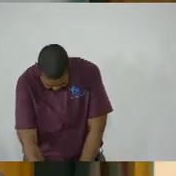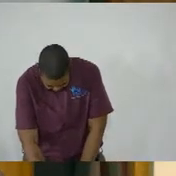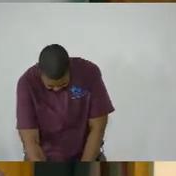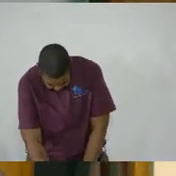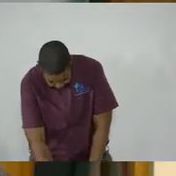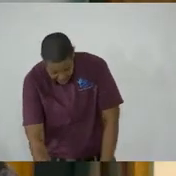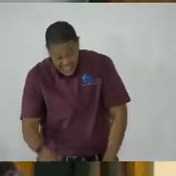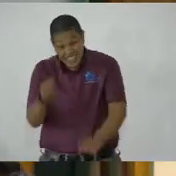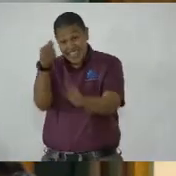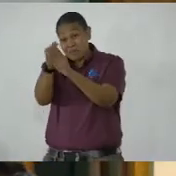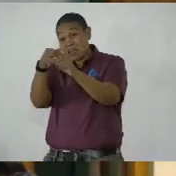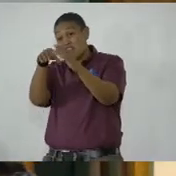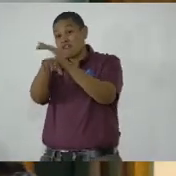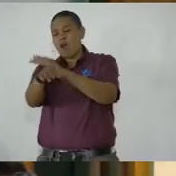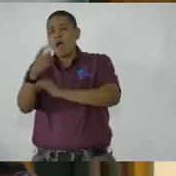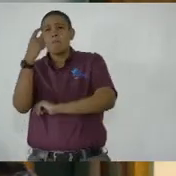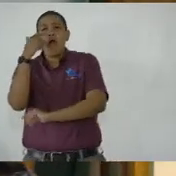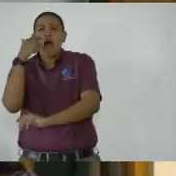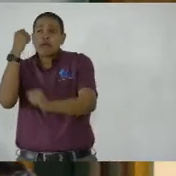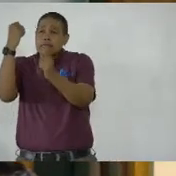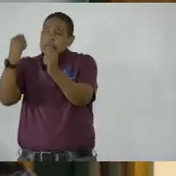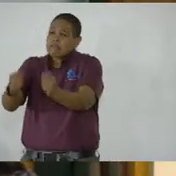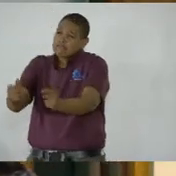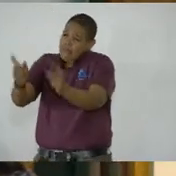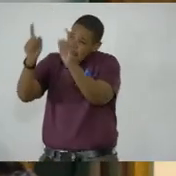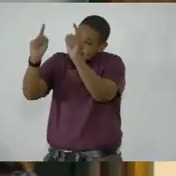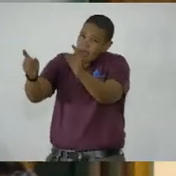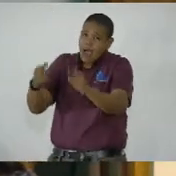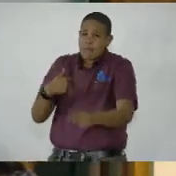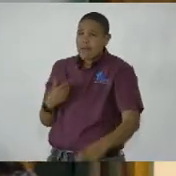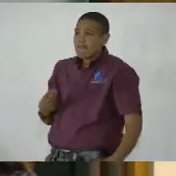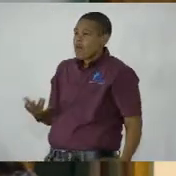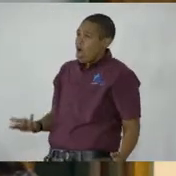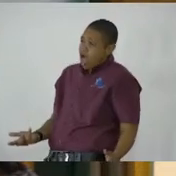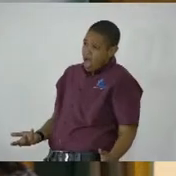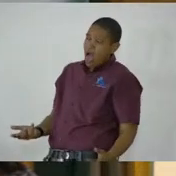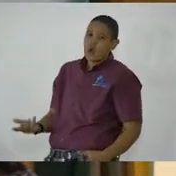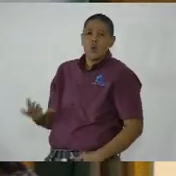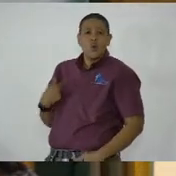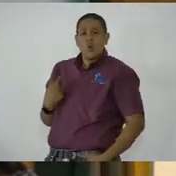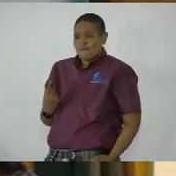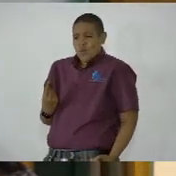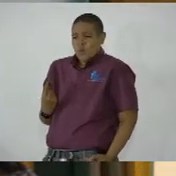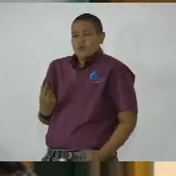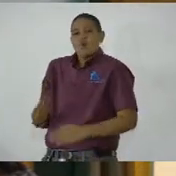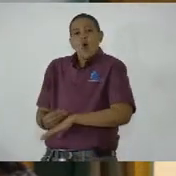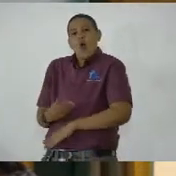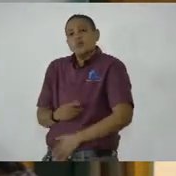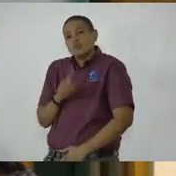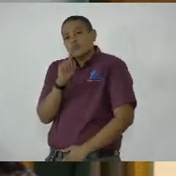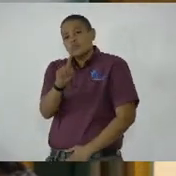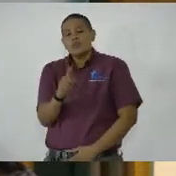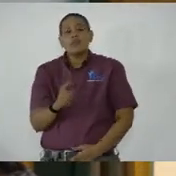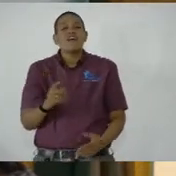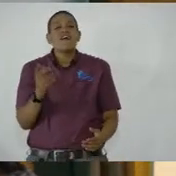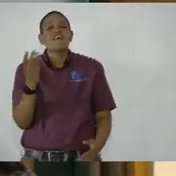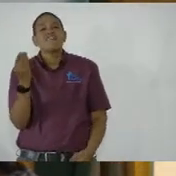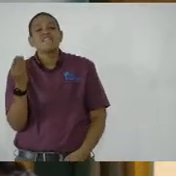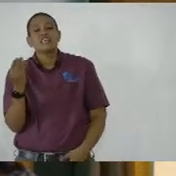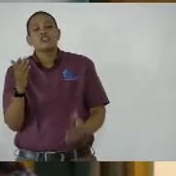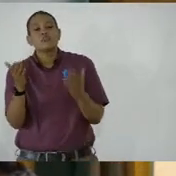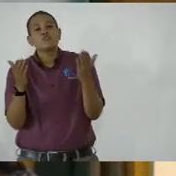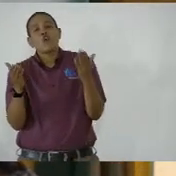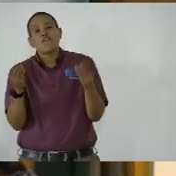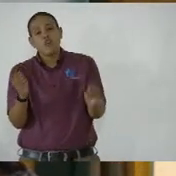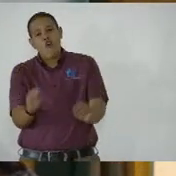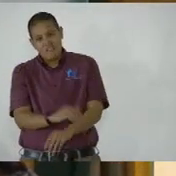so the Minister of Justice continues to encourage them to seek counselling at a parish victim service office,